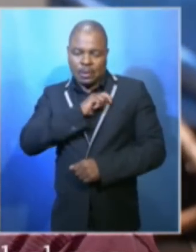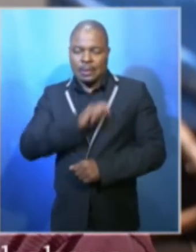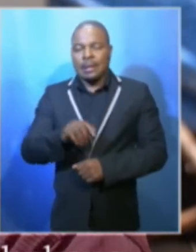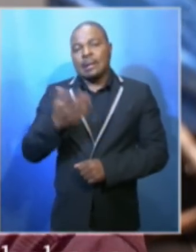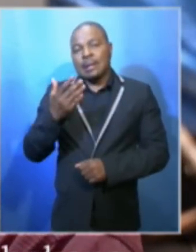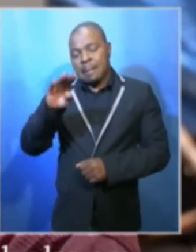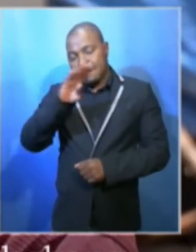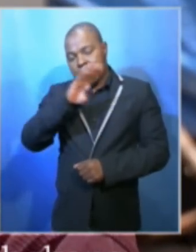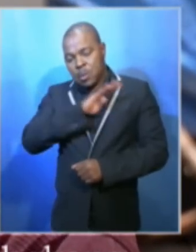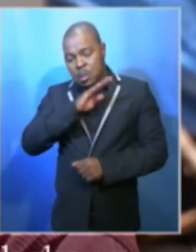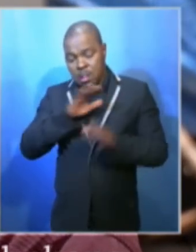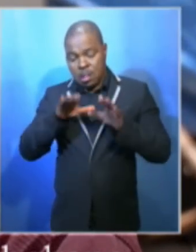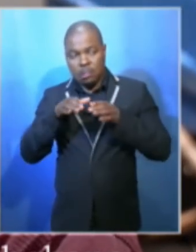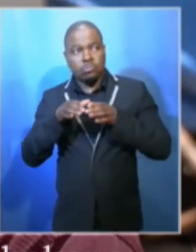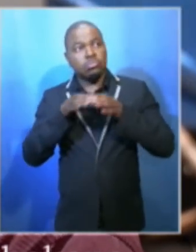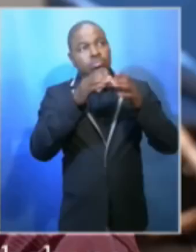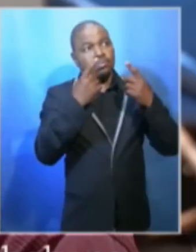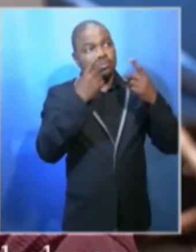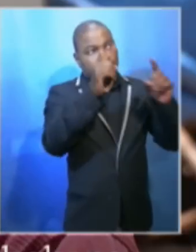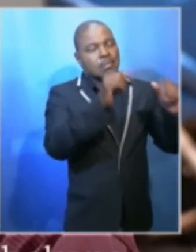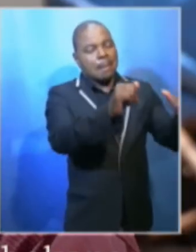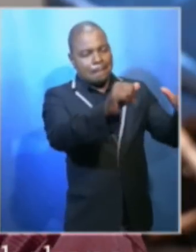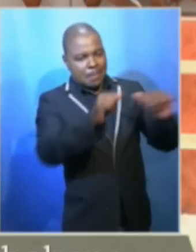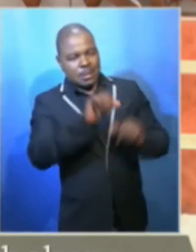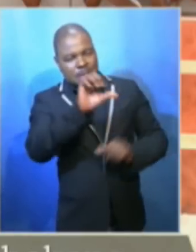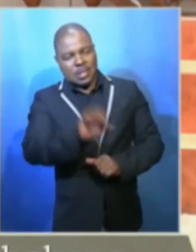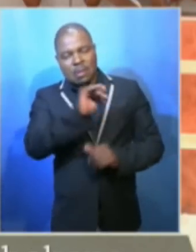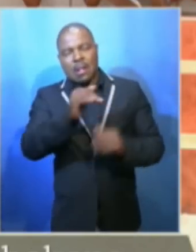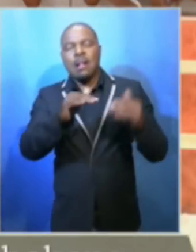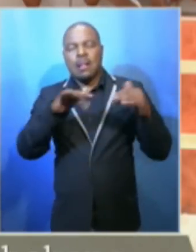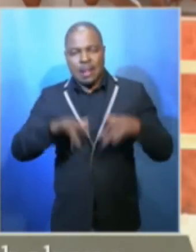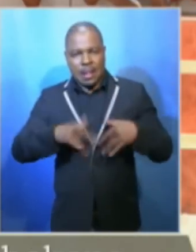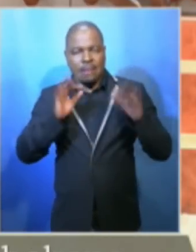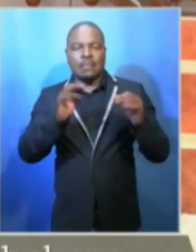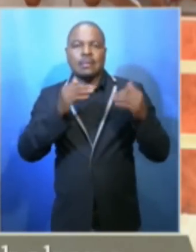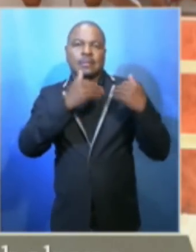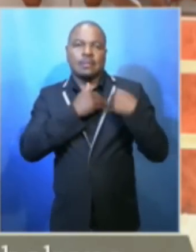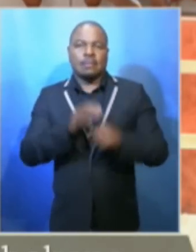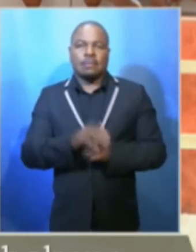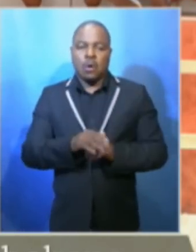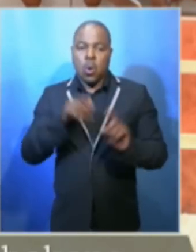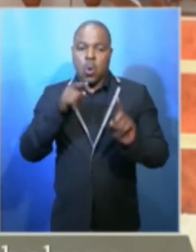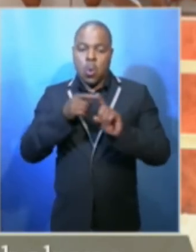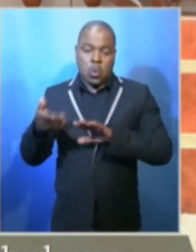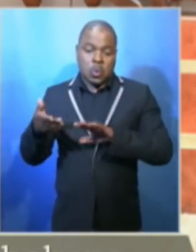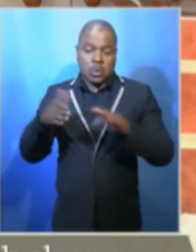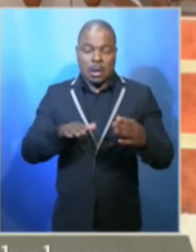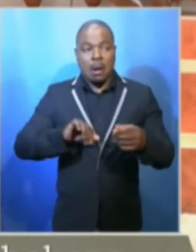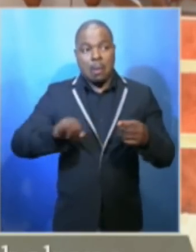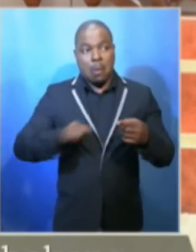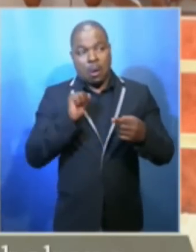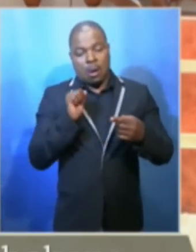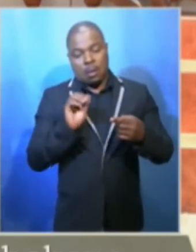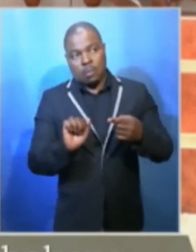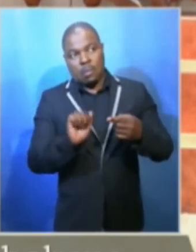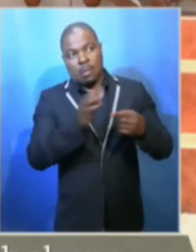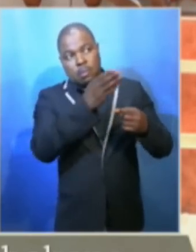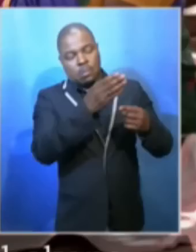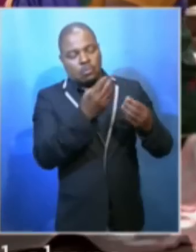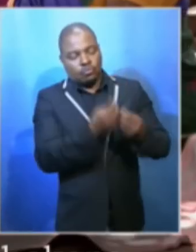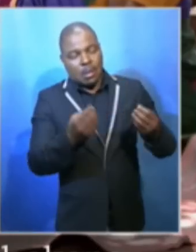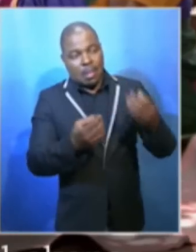deployment came back to South Africa safely and alive. Maluleke o tlogela kwa morago mogatse bana ba le bararo mme